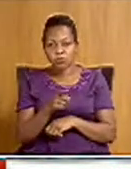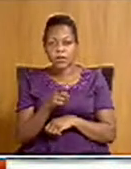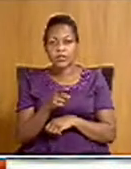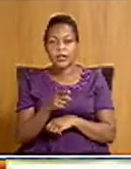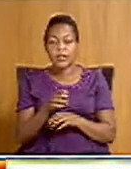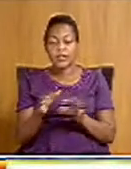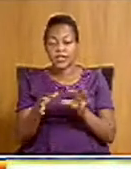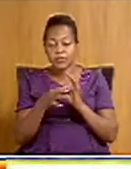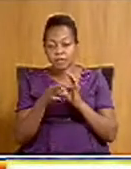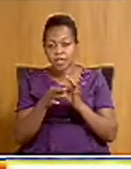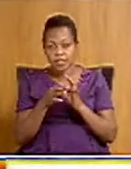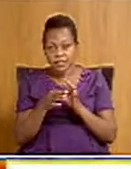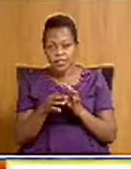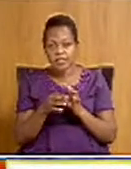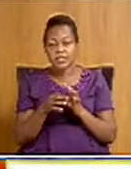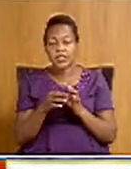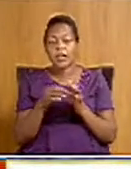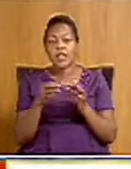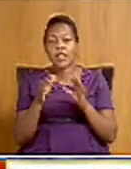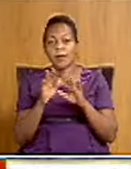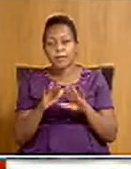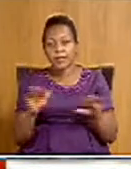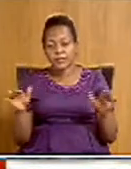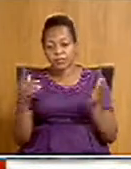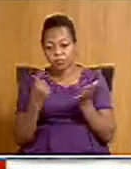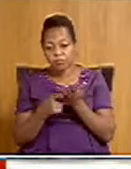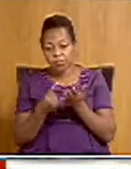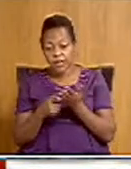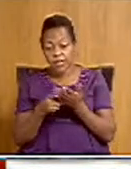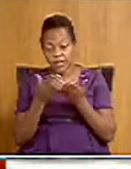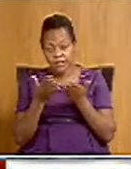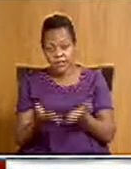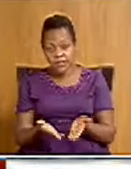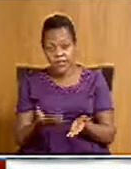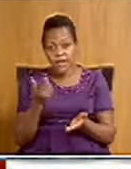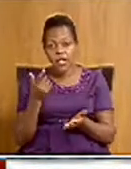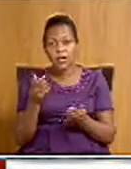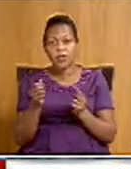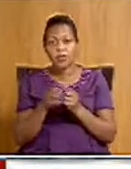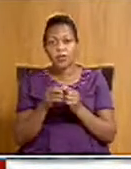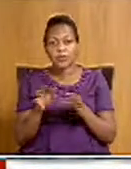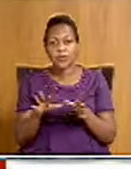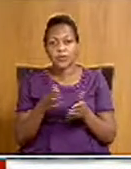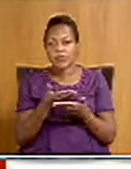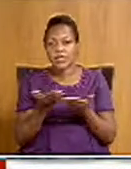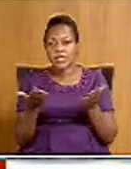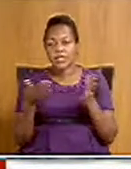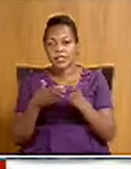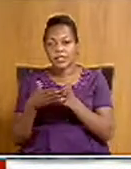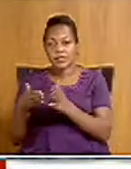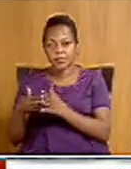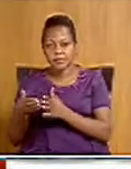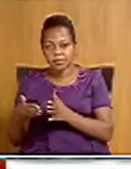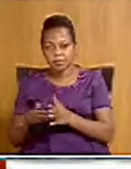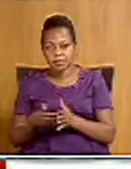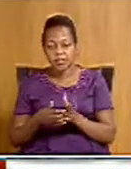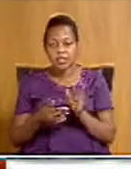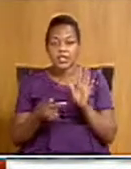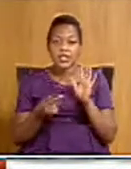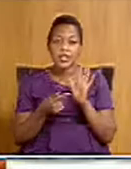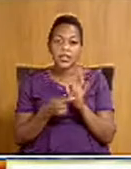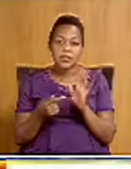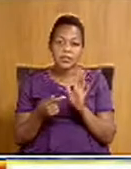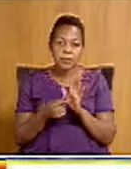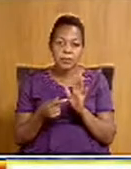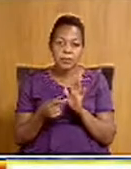United Market of Uganda is available for our producers without any hindrances, such